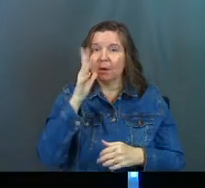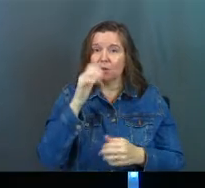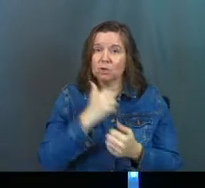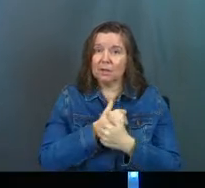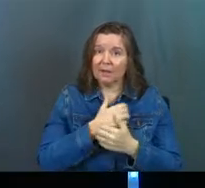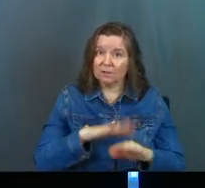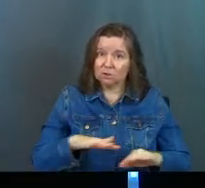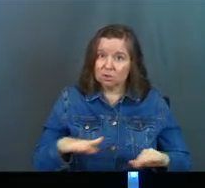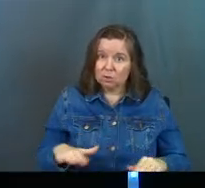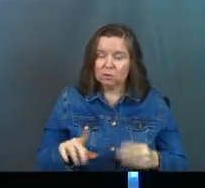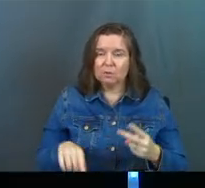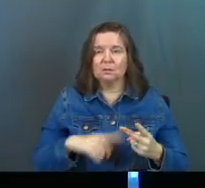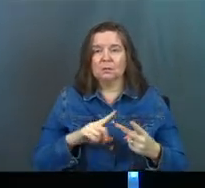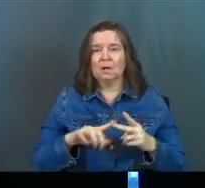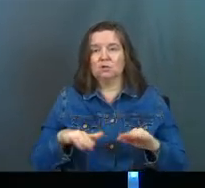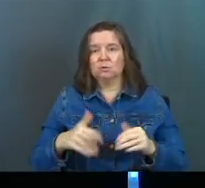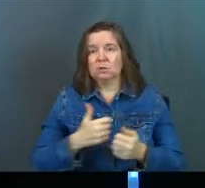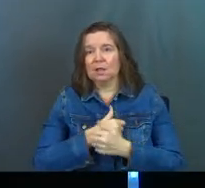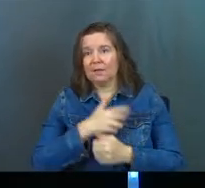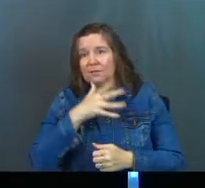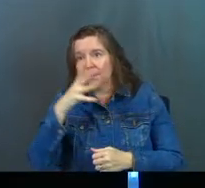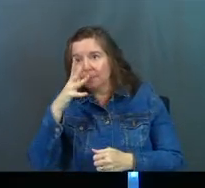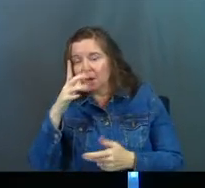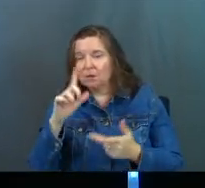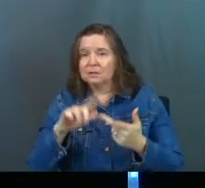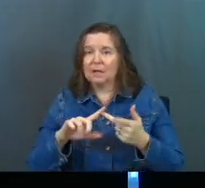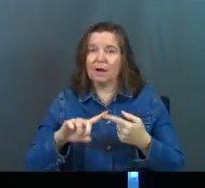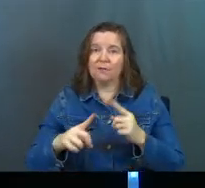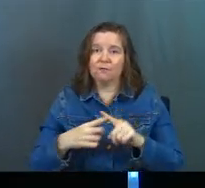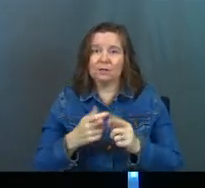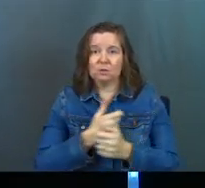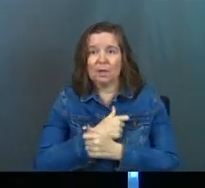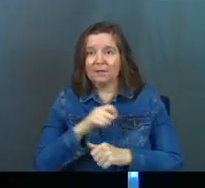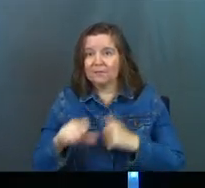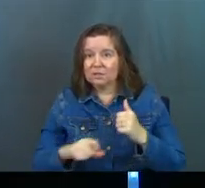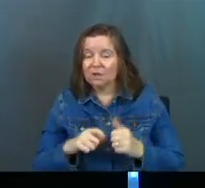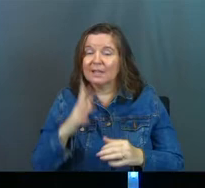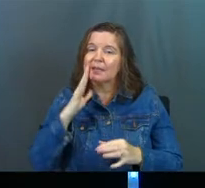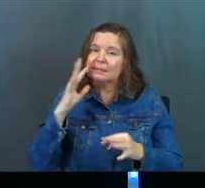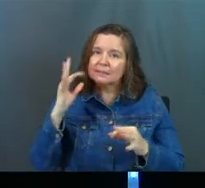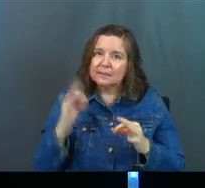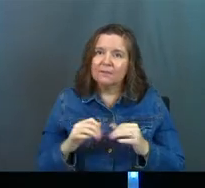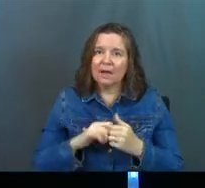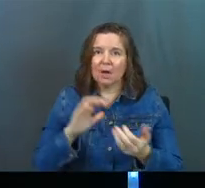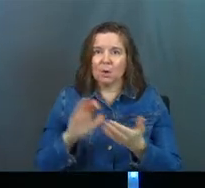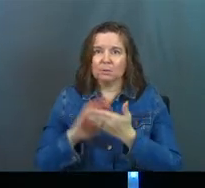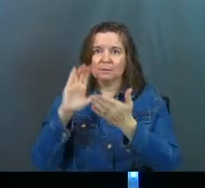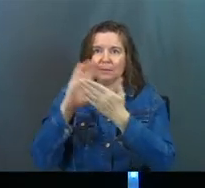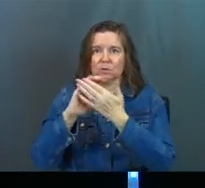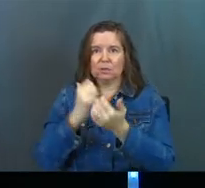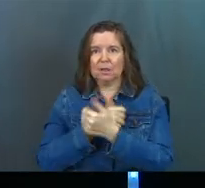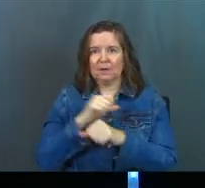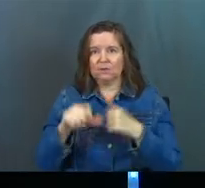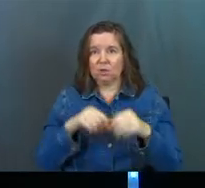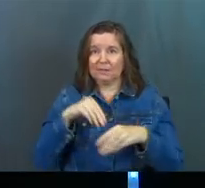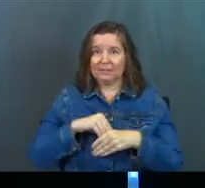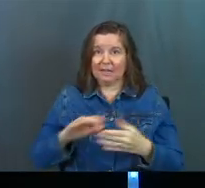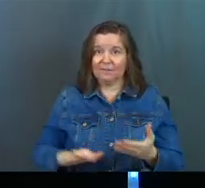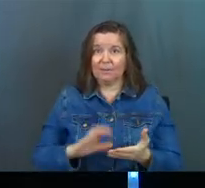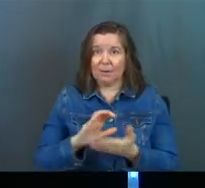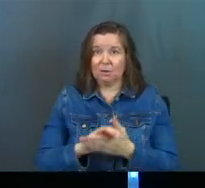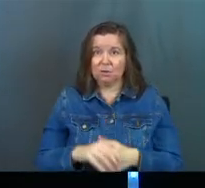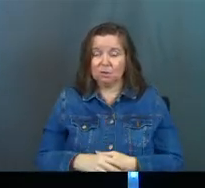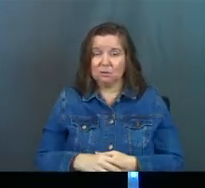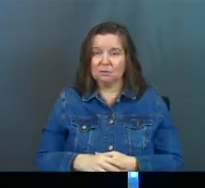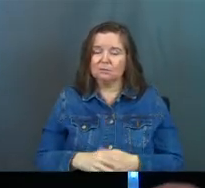should love their children. It's how children should love their parents. It's how friends should love each other, and definitely how spouses should love each other inside of a